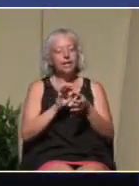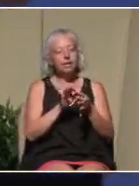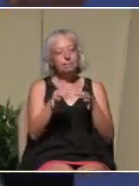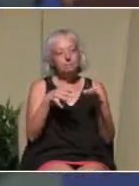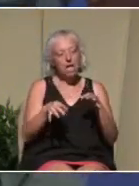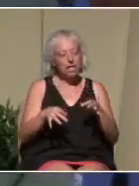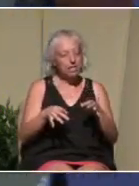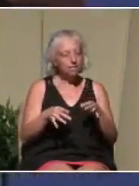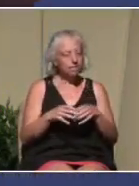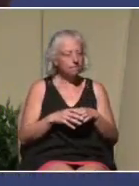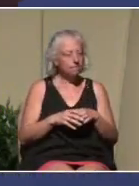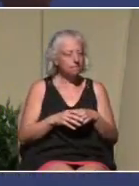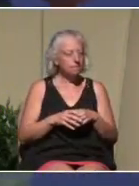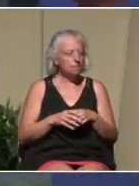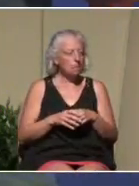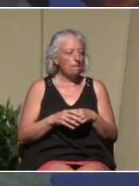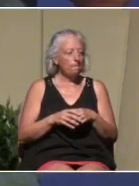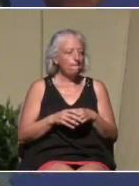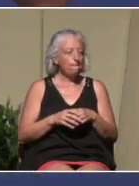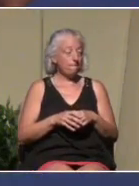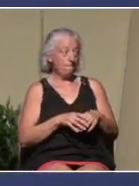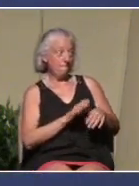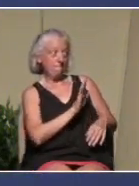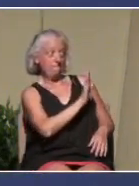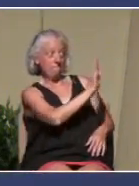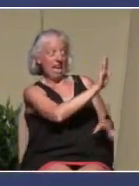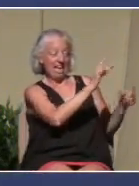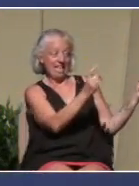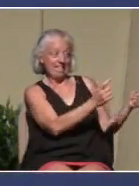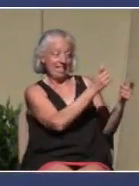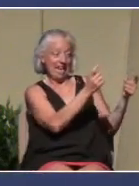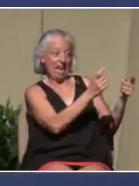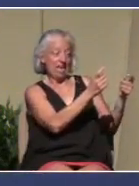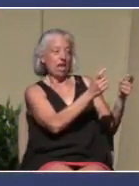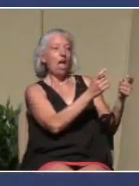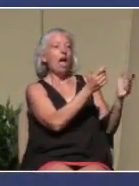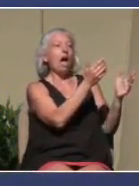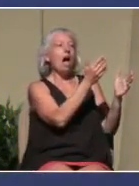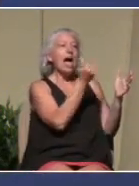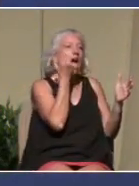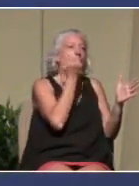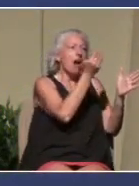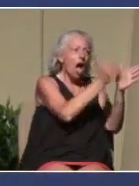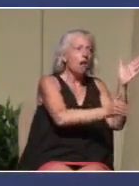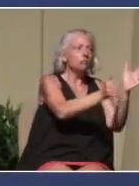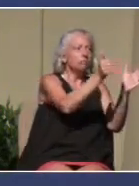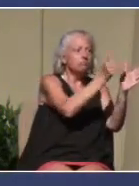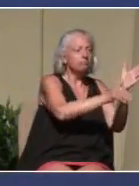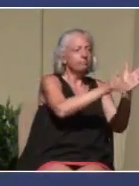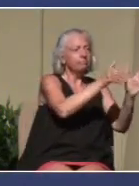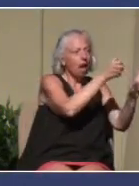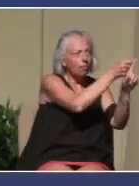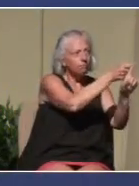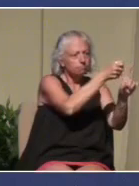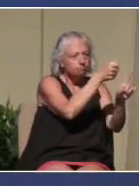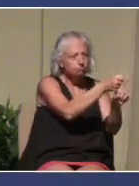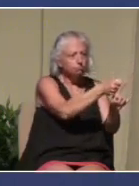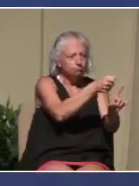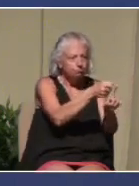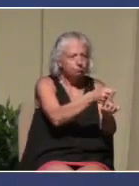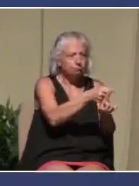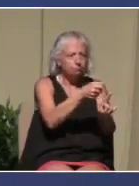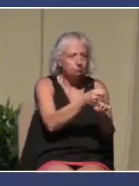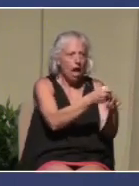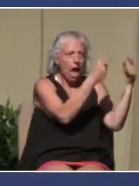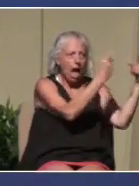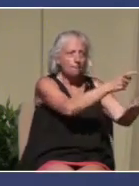this, insofar as those sins are perpetuated, and we know that children unfortunately get the consequences of